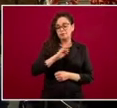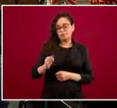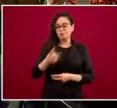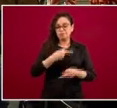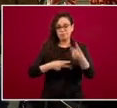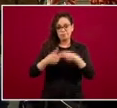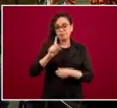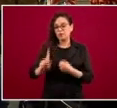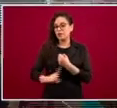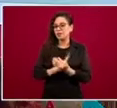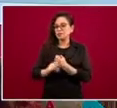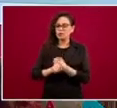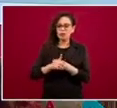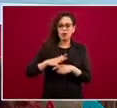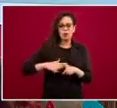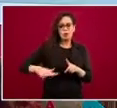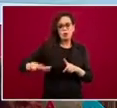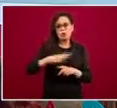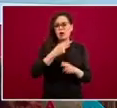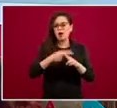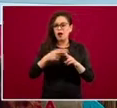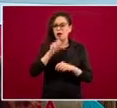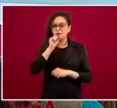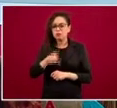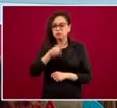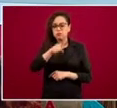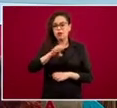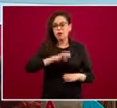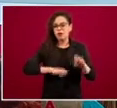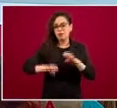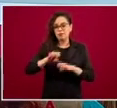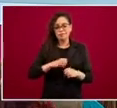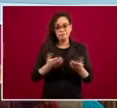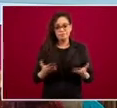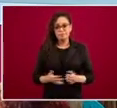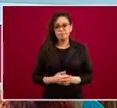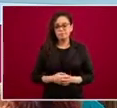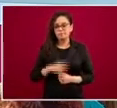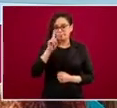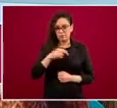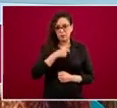the possibility of staying at home, then that's gonna